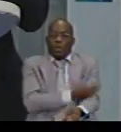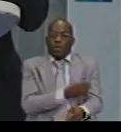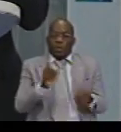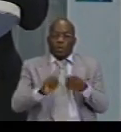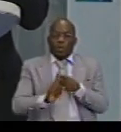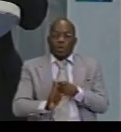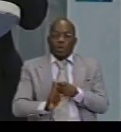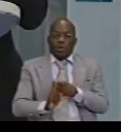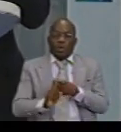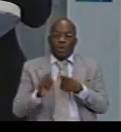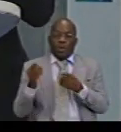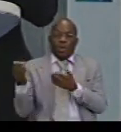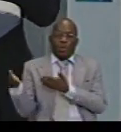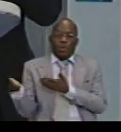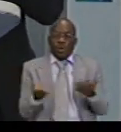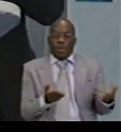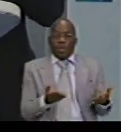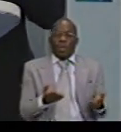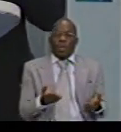to bring liberty here.